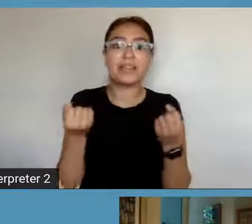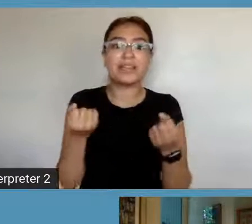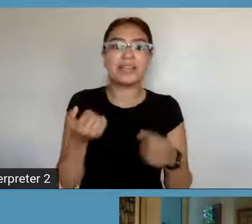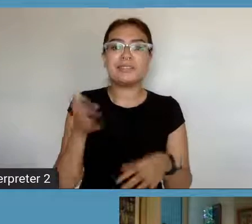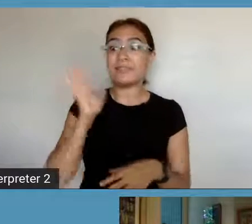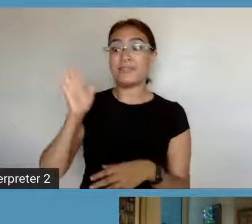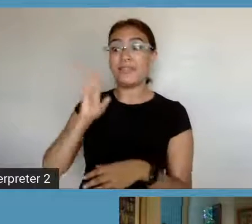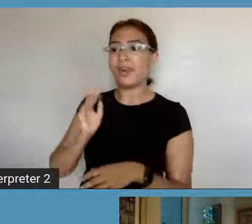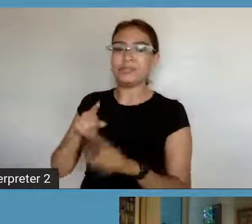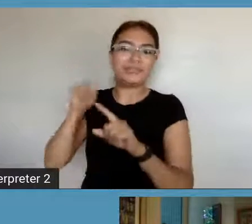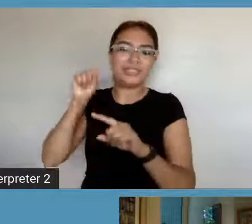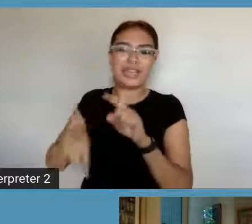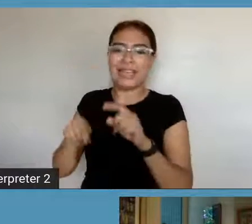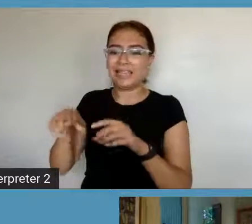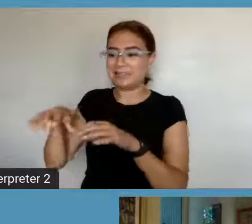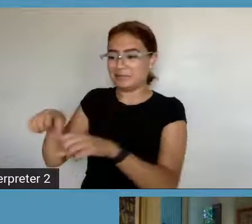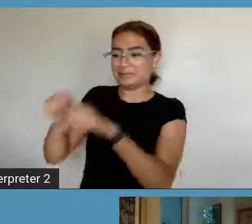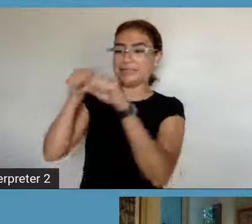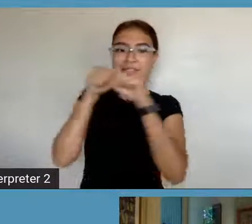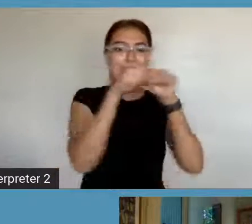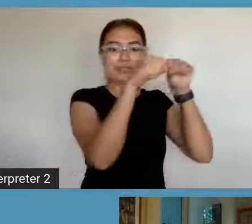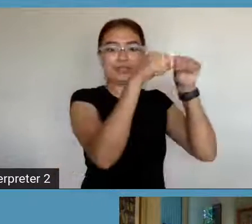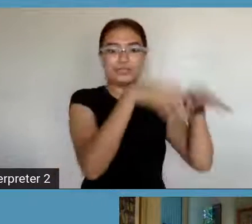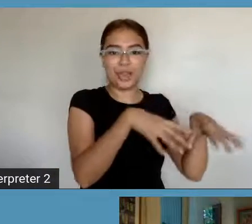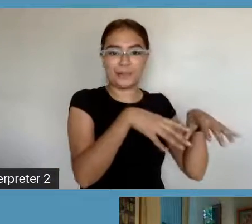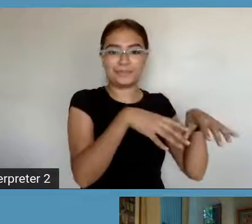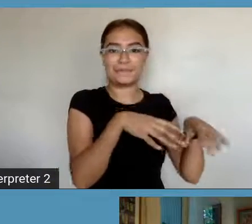I mean, think of how far we've come with dragging and dropping.